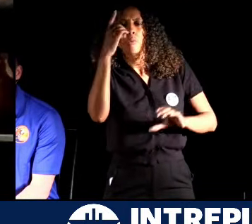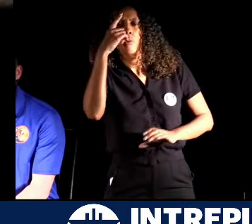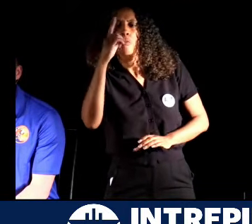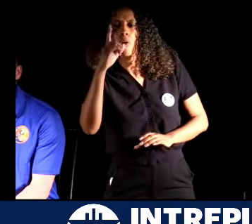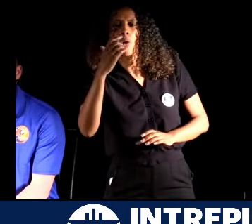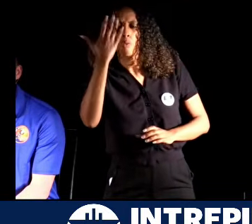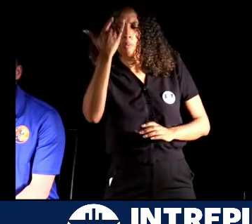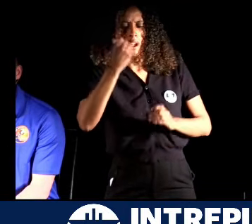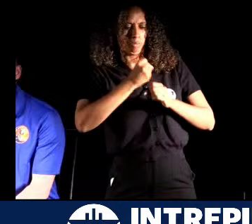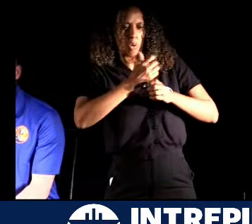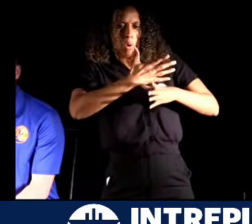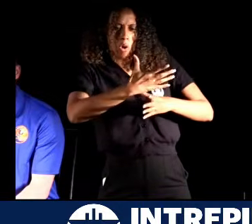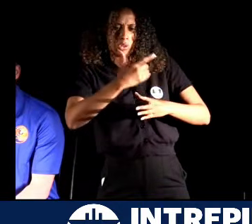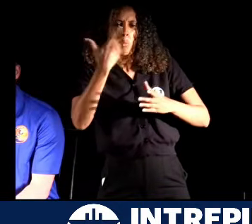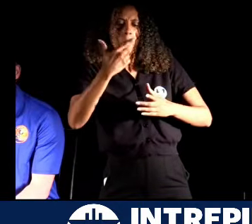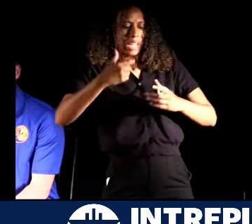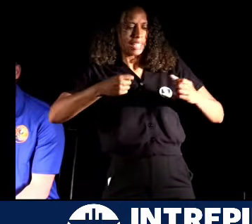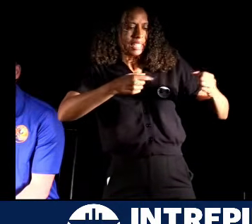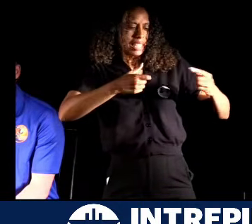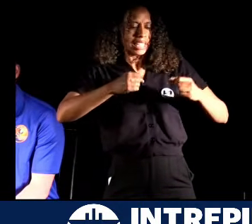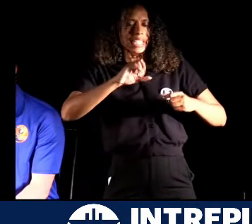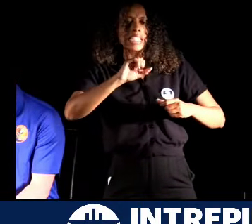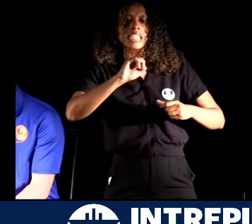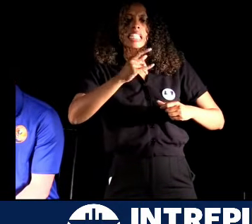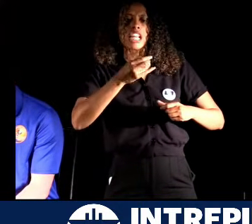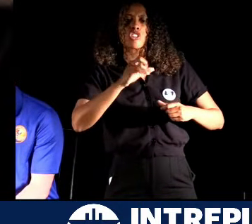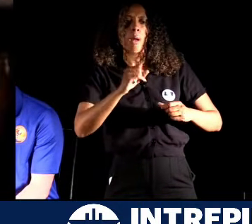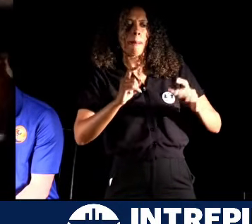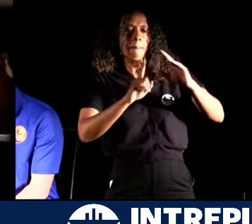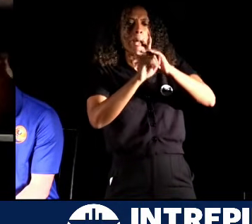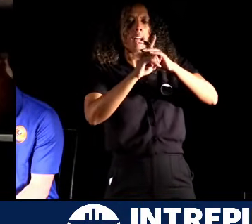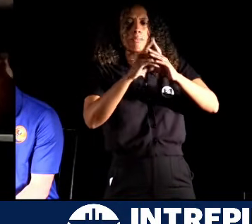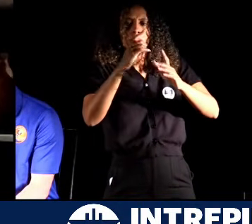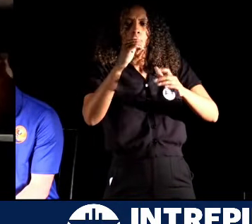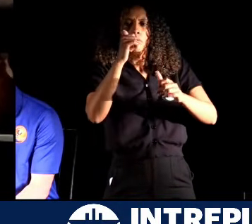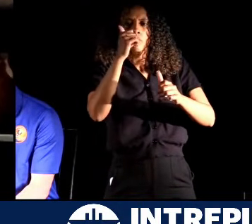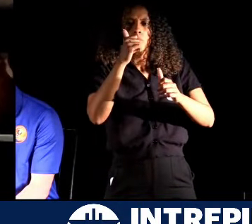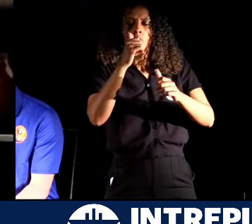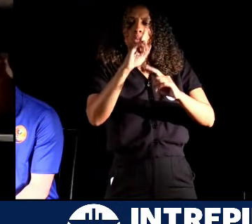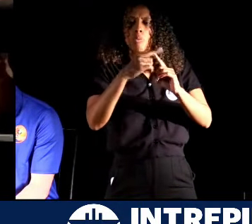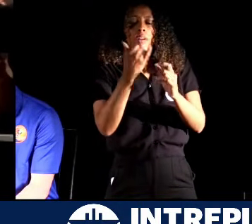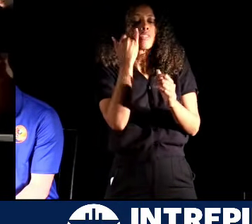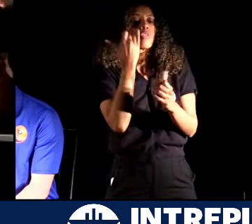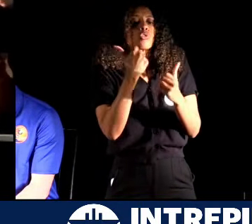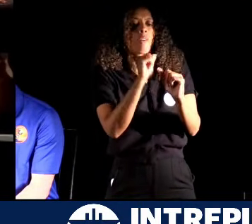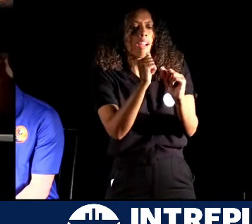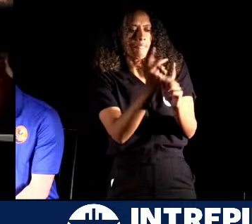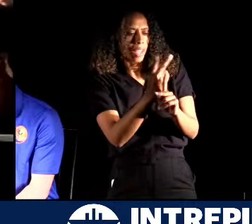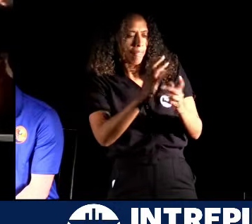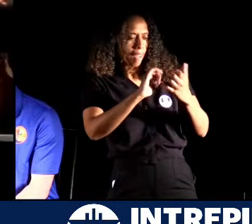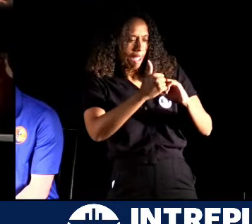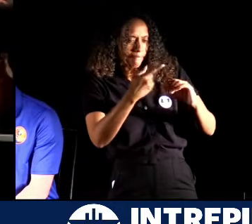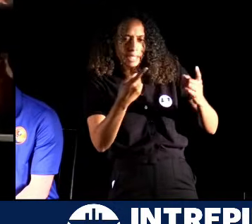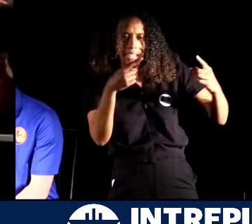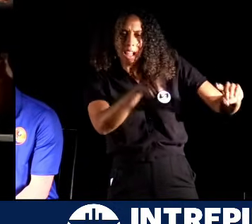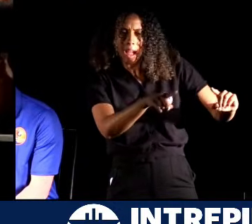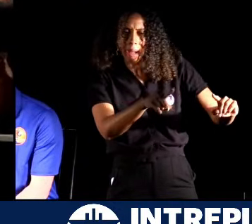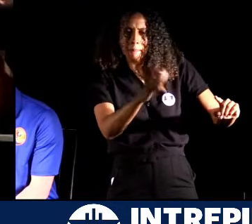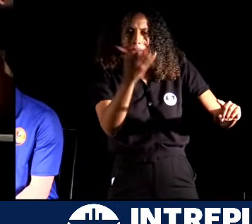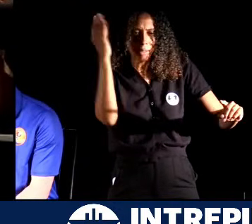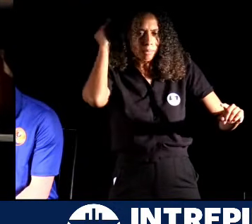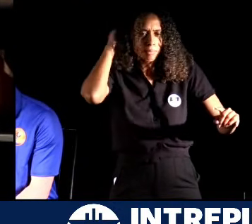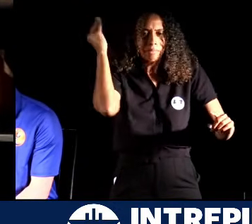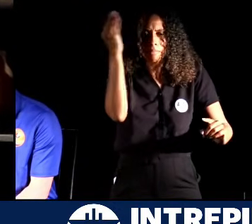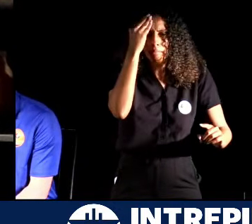Like, what kind of sensors come to mind if you wanted to try and uncover what's causing that phenomena? Do you have that in mind already?